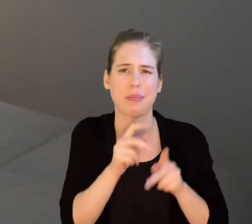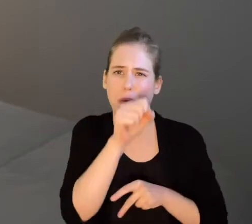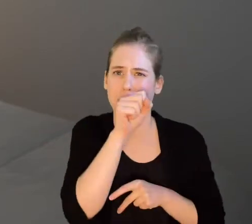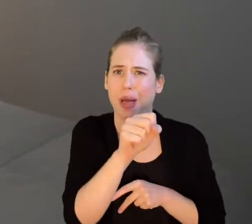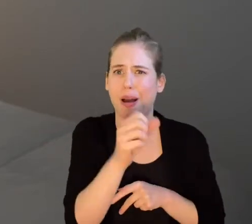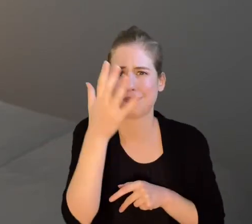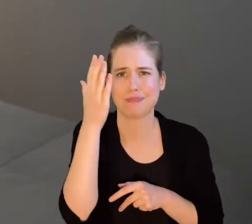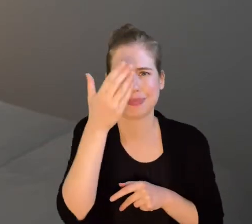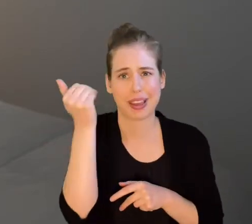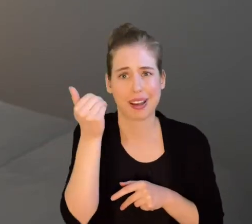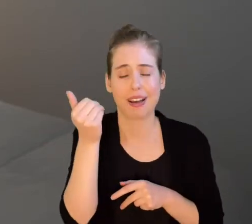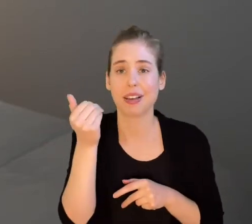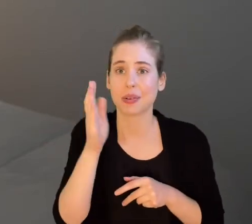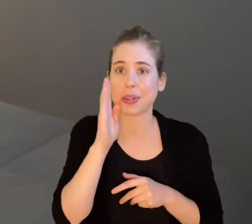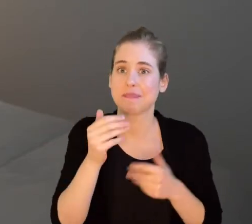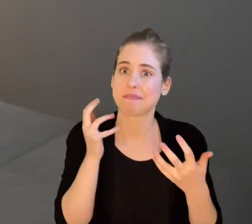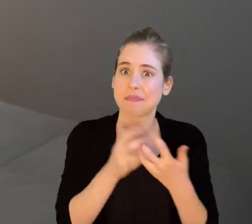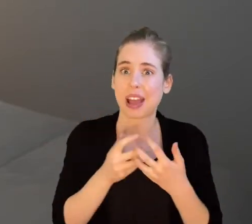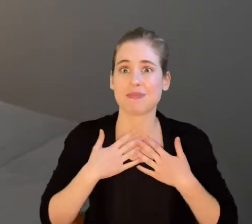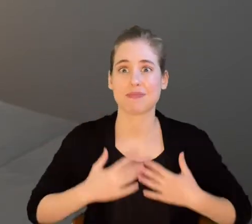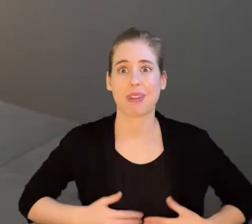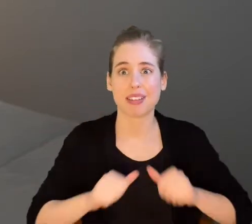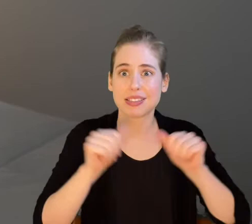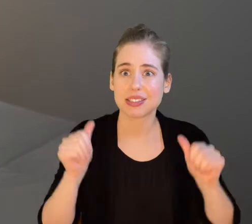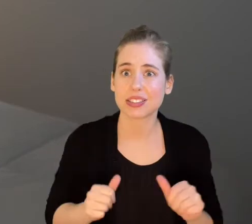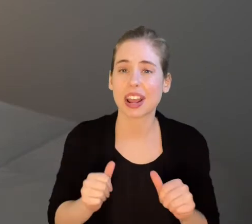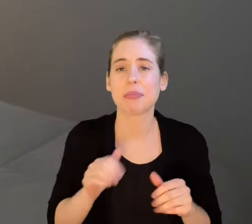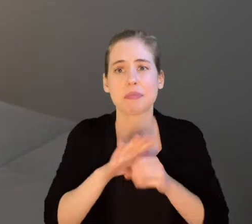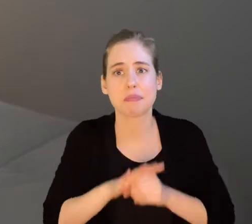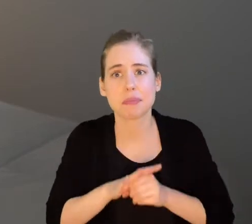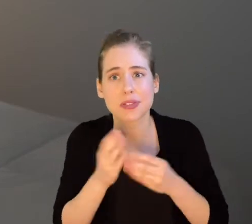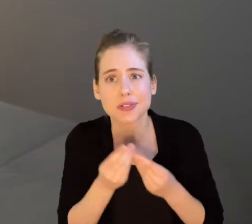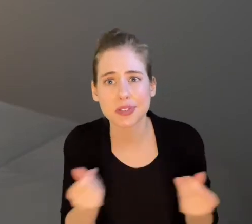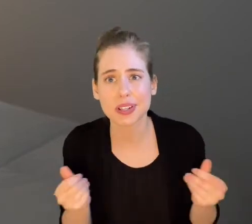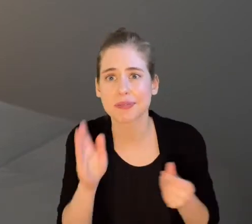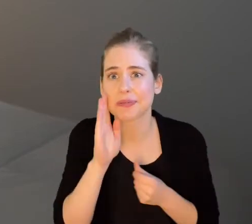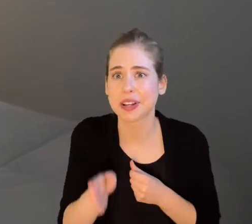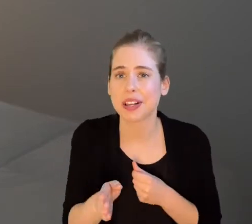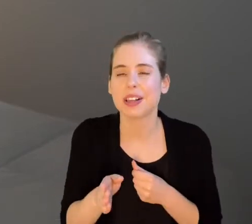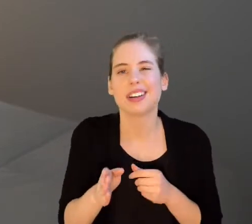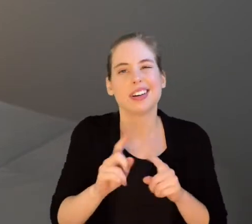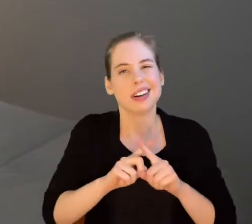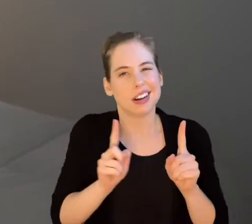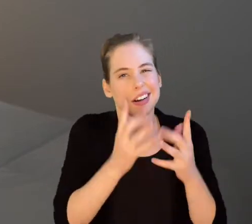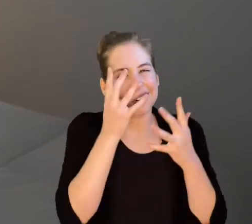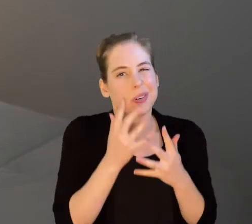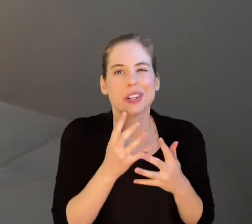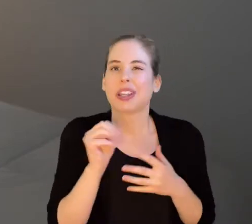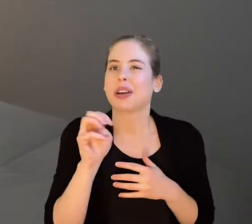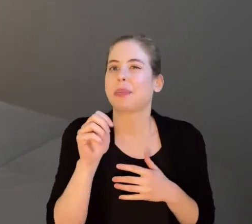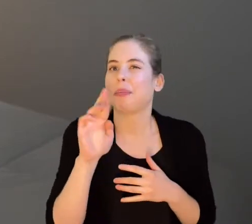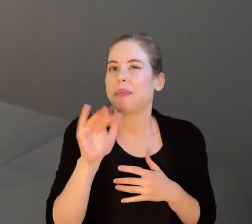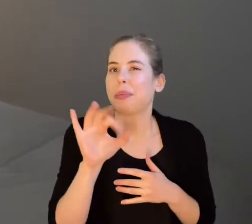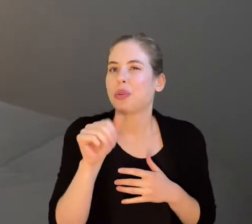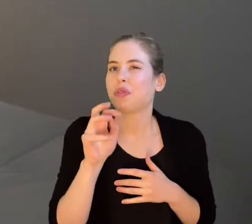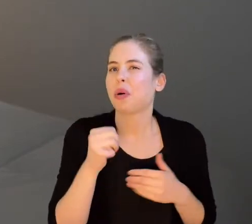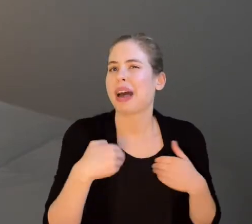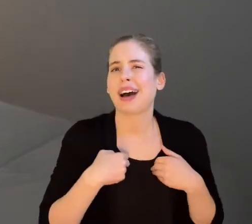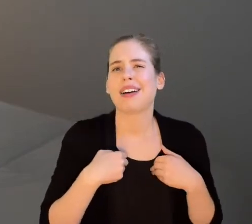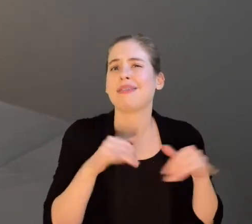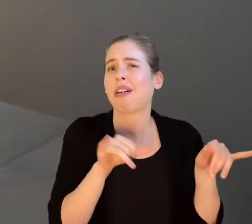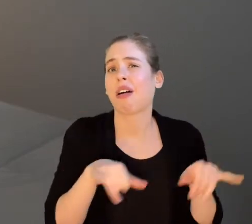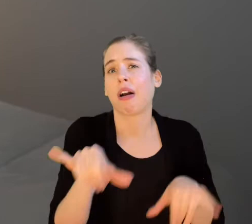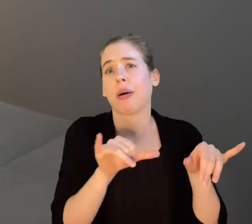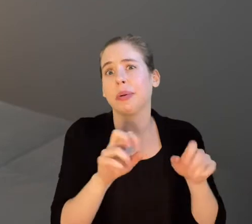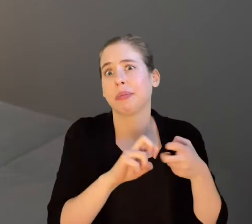contouring and pressure relief. Unfortunately, memory foam is also known for some common and pesky problems.